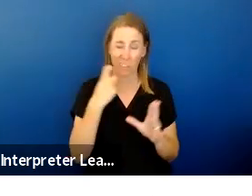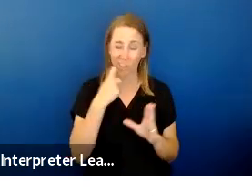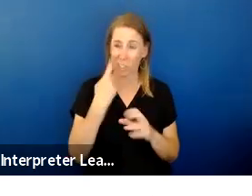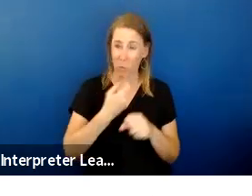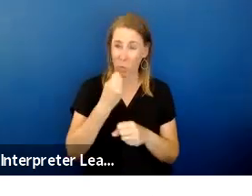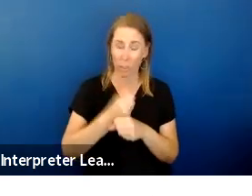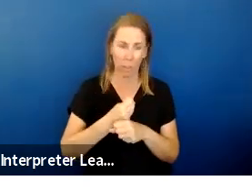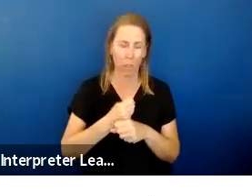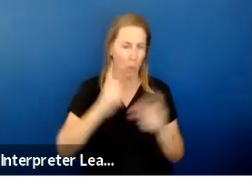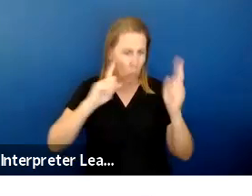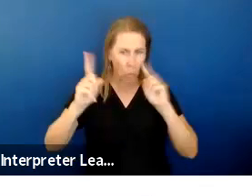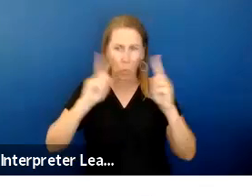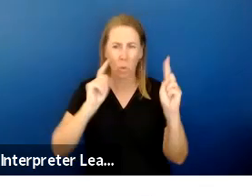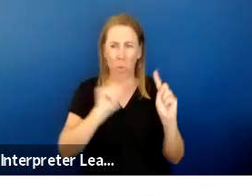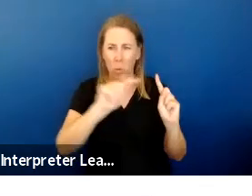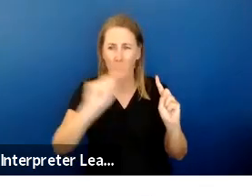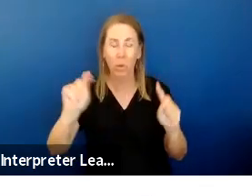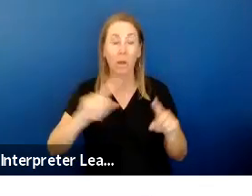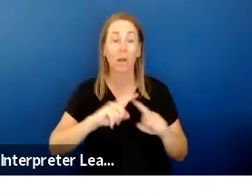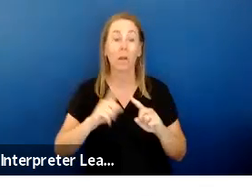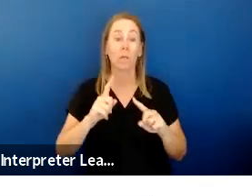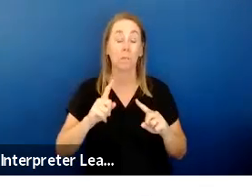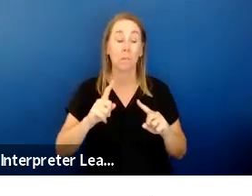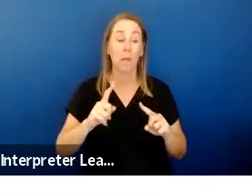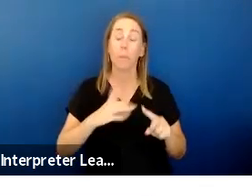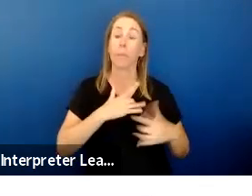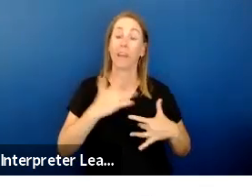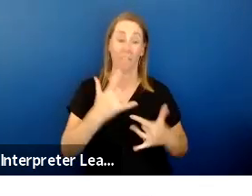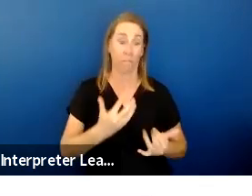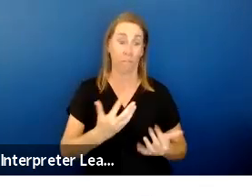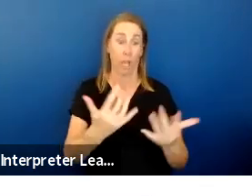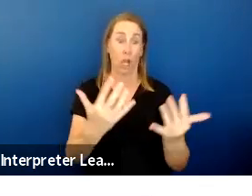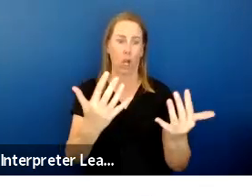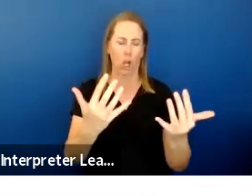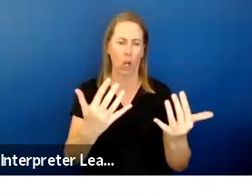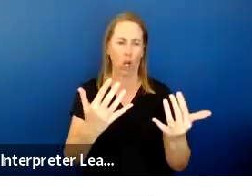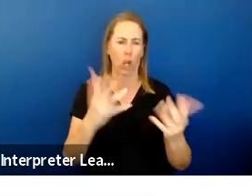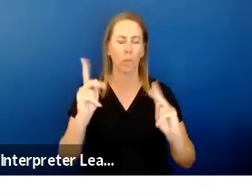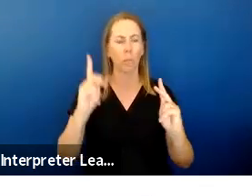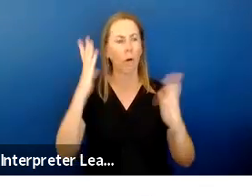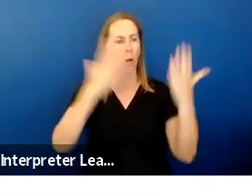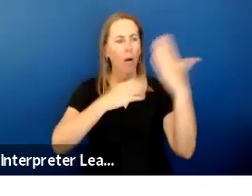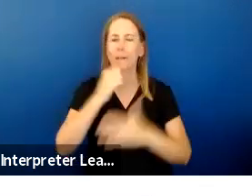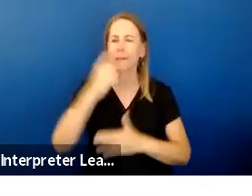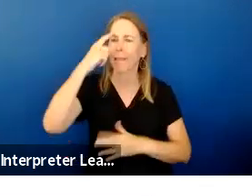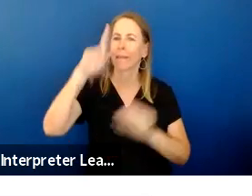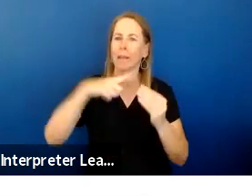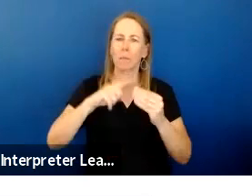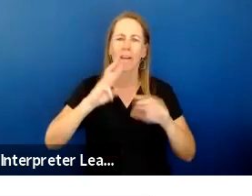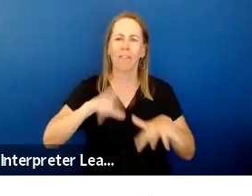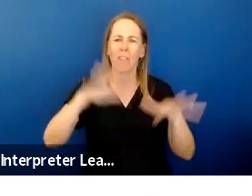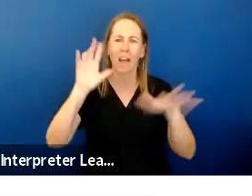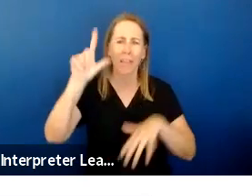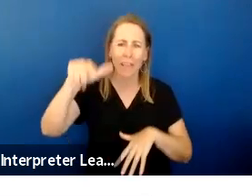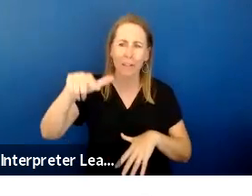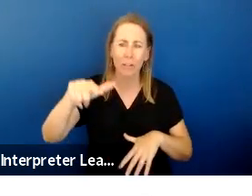flooding after fire is something that isn't always on the minds of people living near burn scars, and it's often